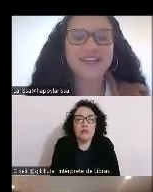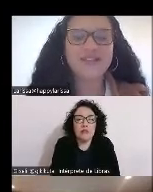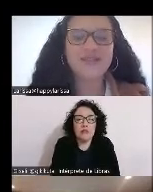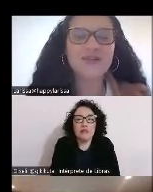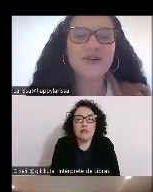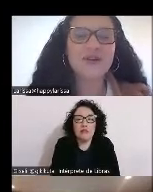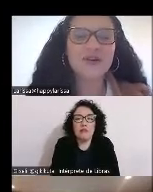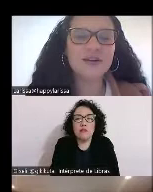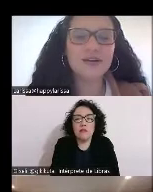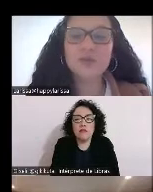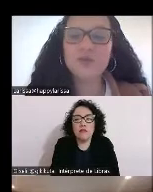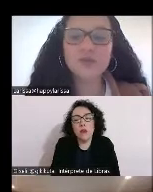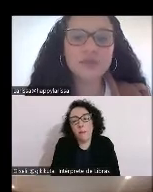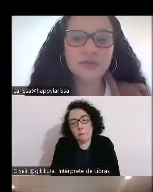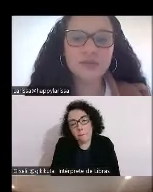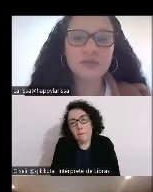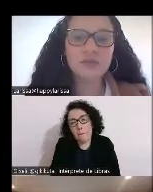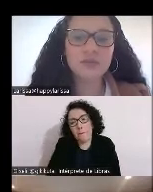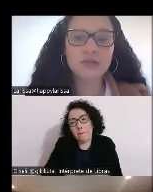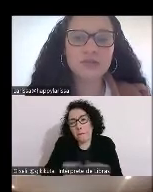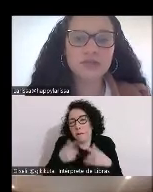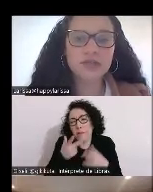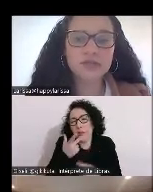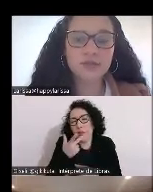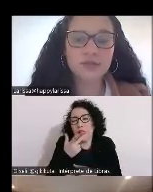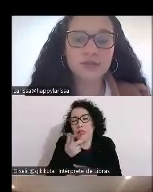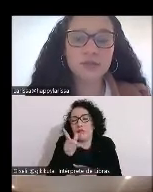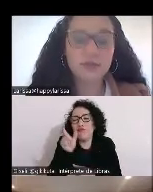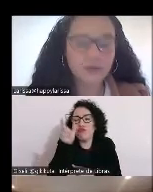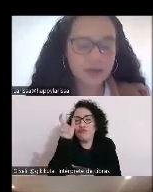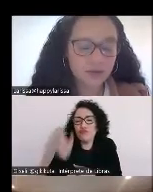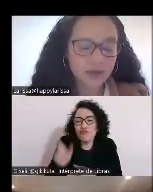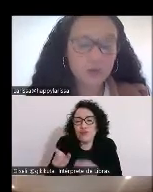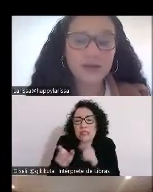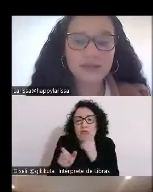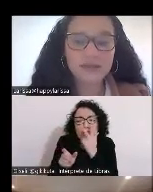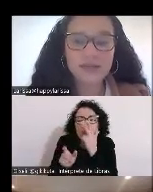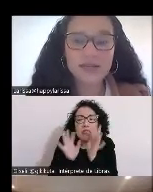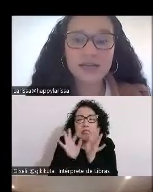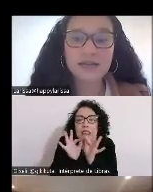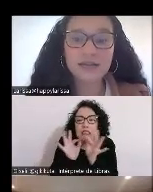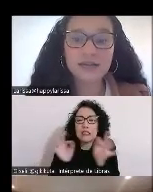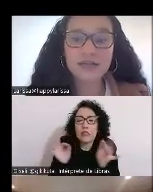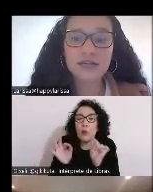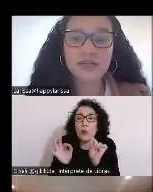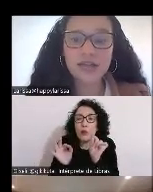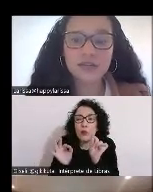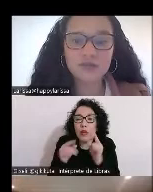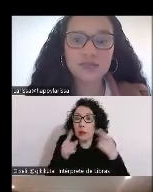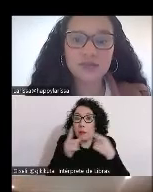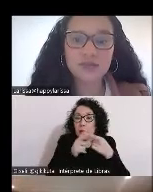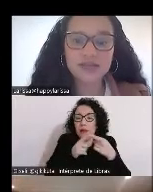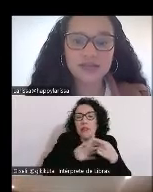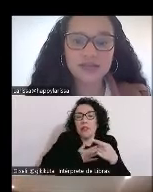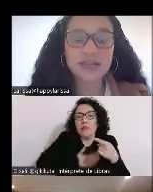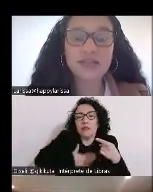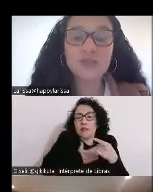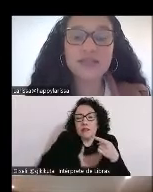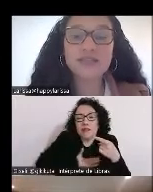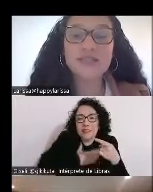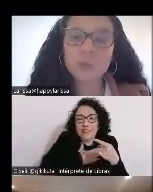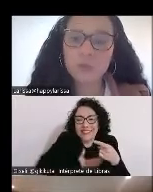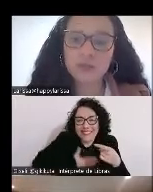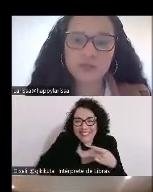translate. So, é muito simples o modelo de enriquecimento. O primeiro é o prazer. Crianças que engajam e sentem prazer,